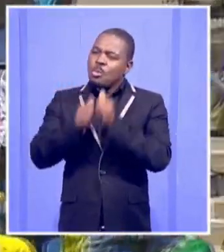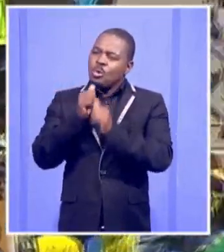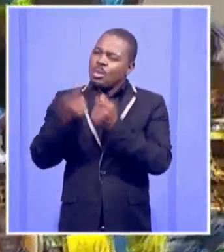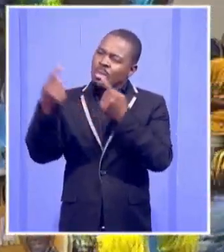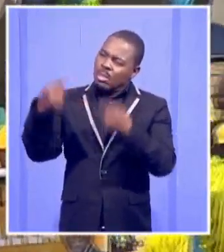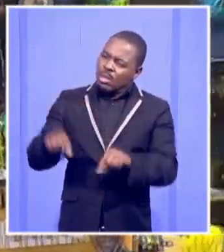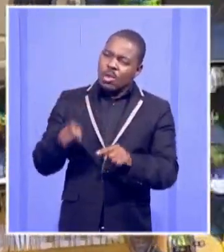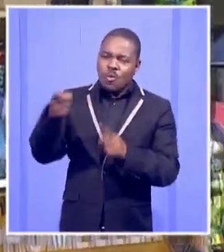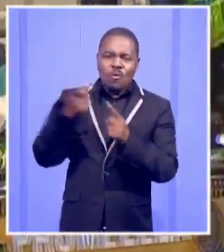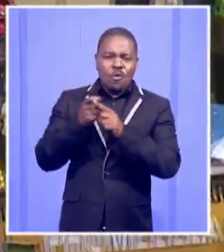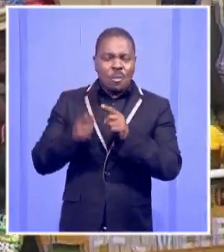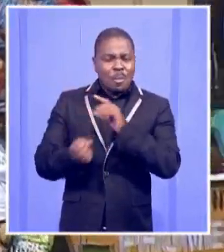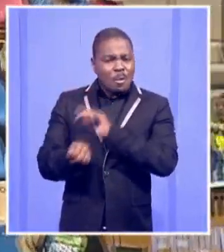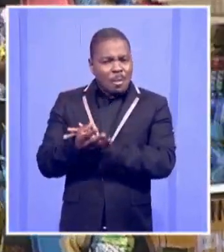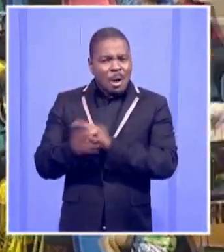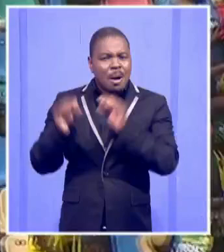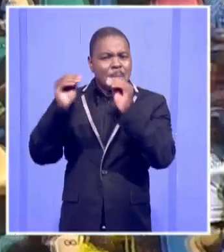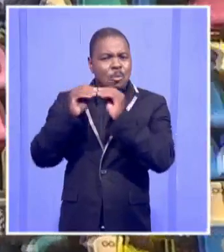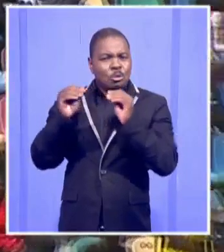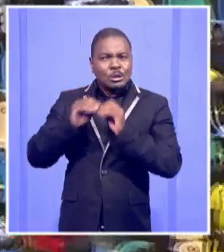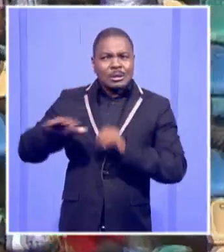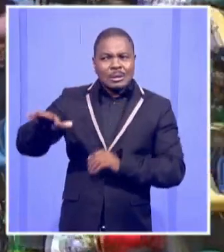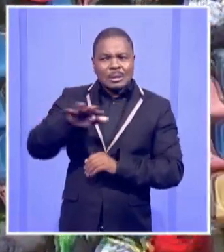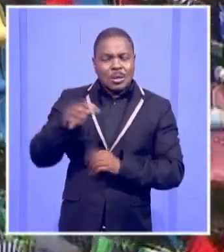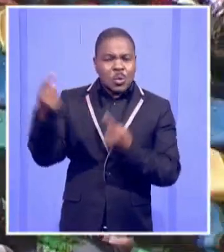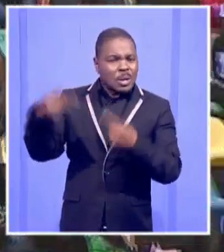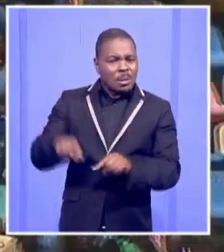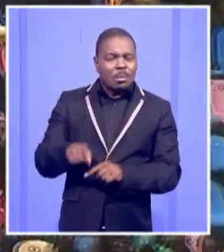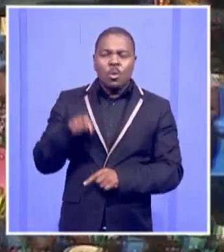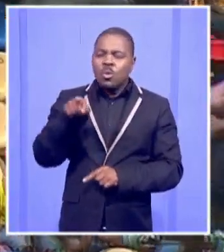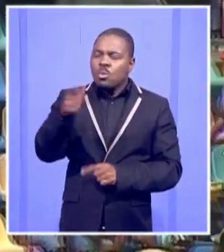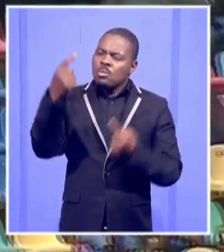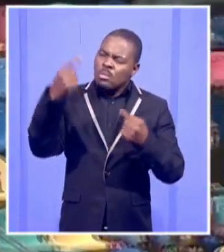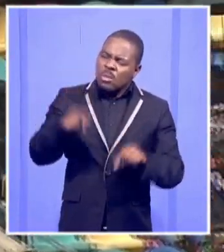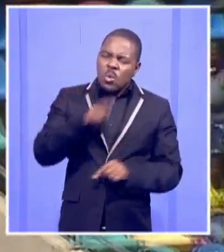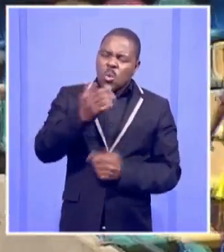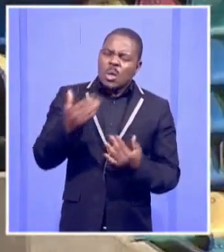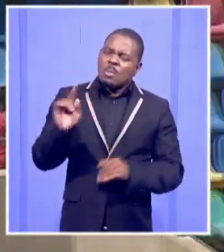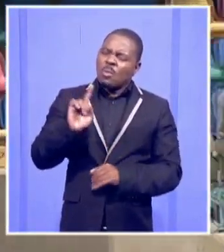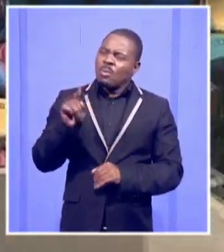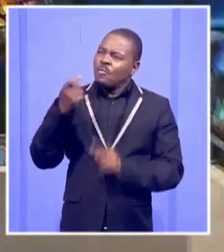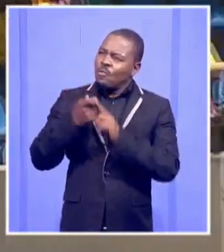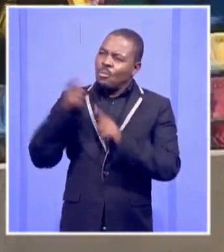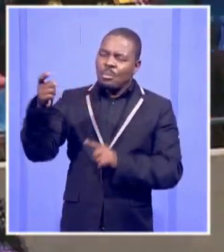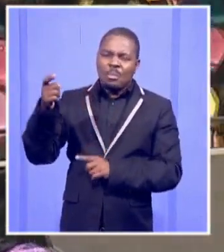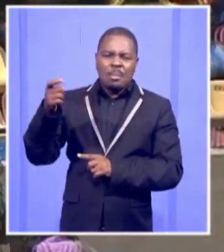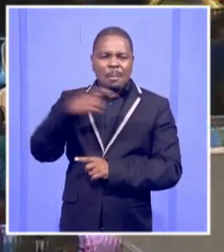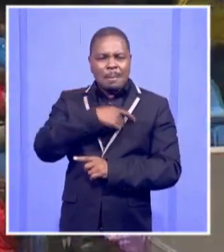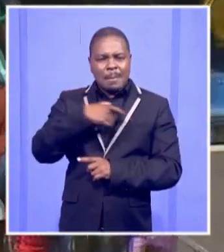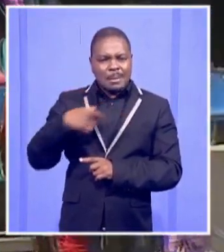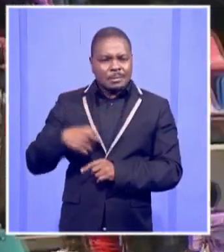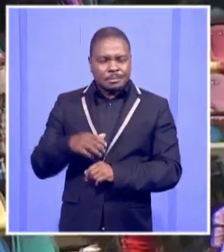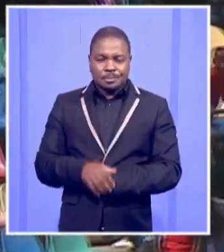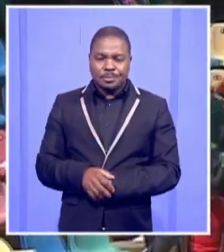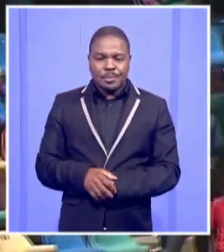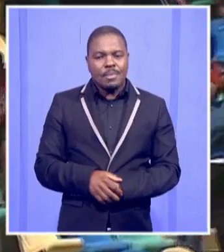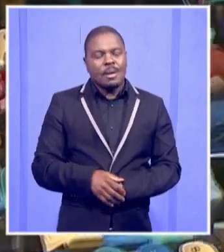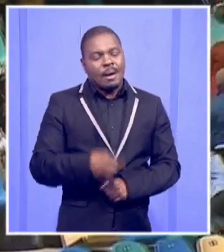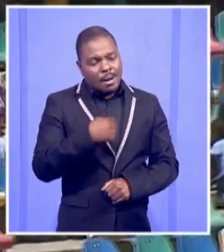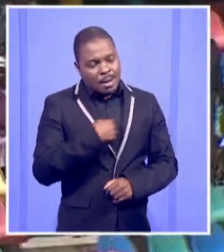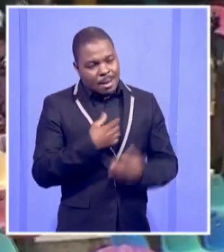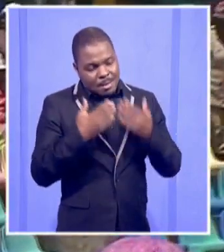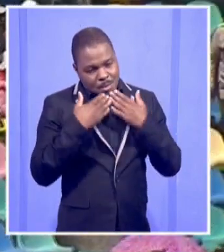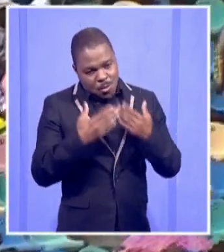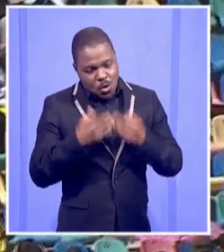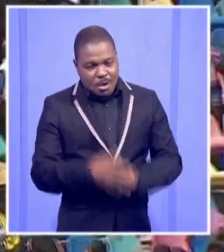from Mpumalanga at Bushbuck Ridge. What do you expect to hear from the president? Ngiyabonga.